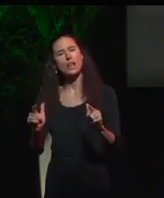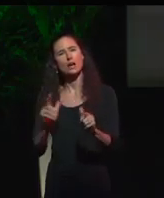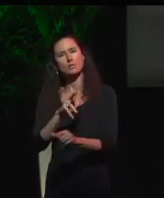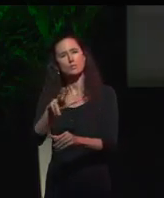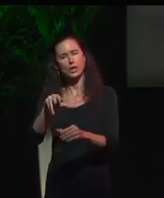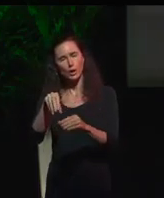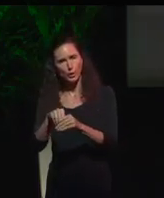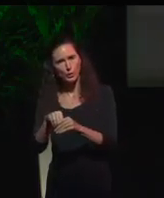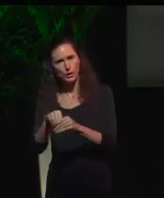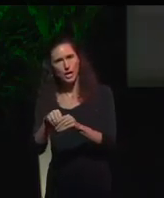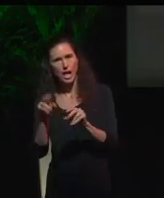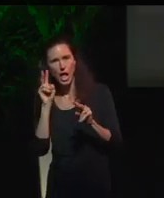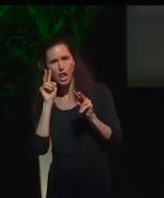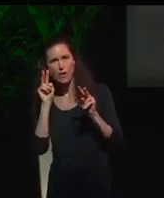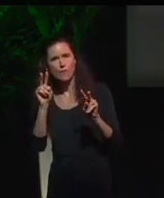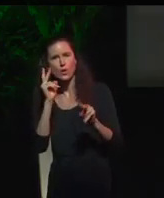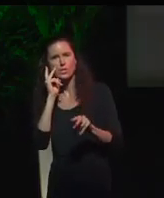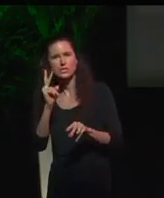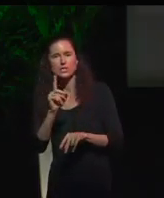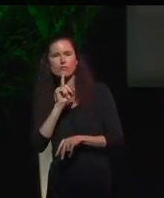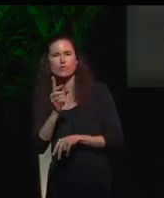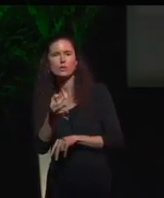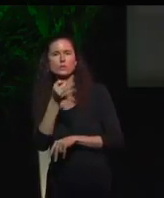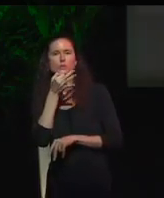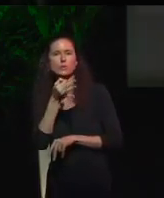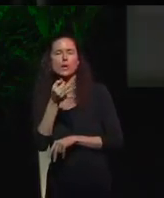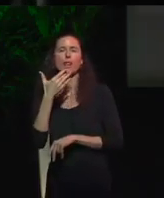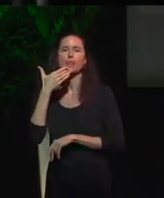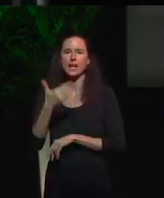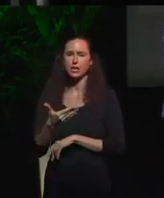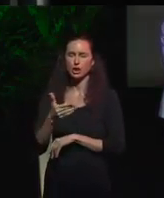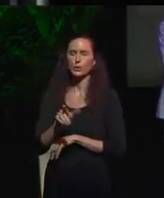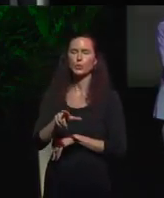I look forward to seeing you all real soon. Thank you. Dr. Wall.